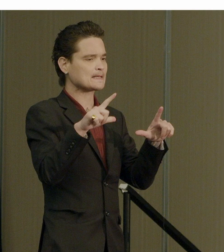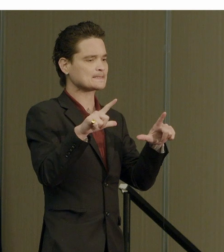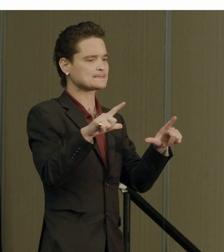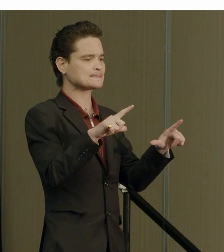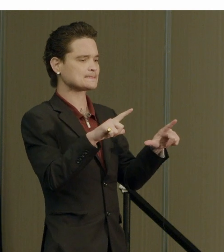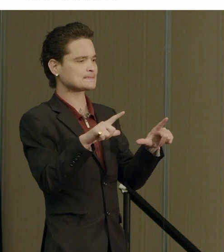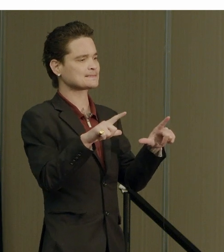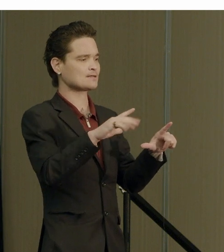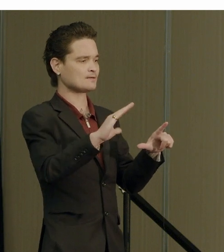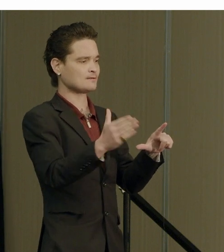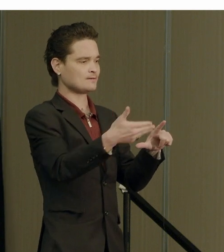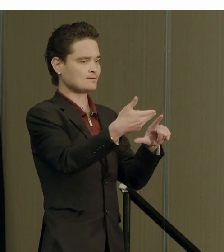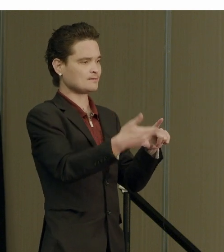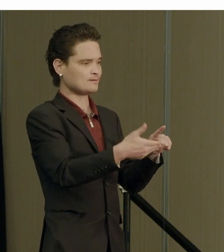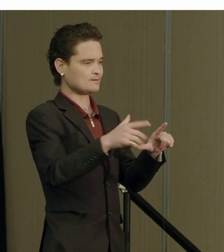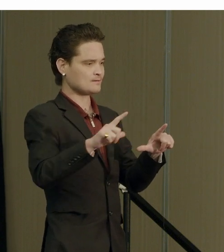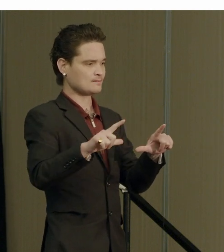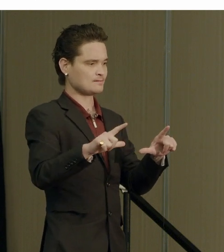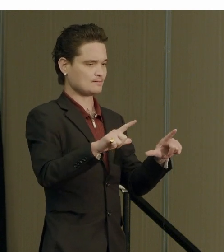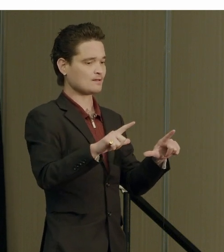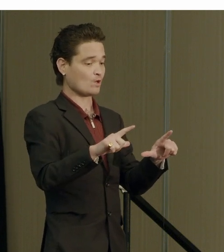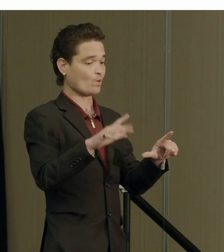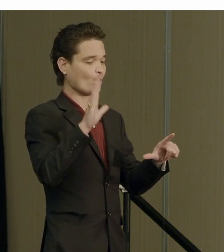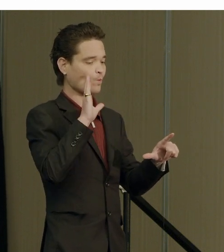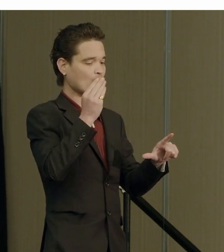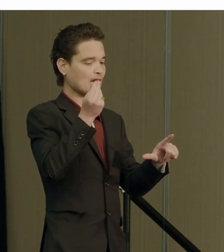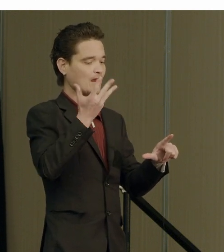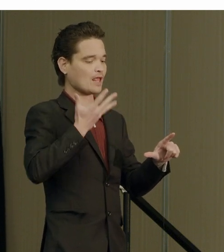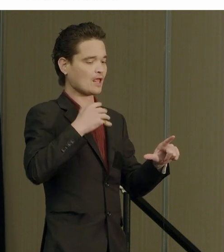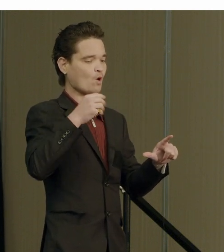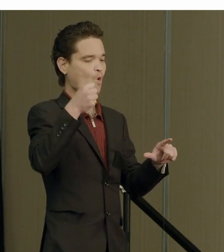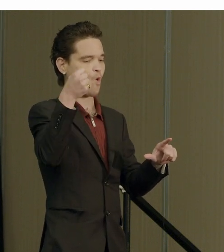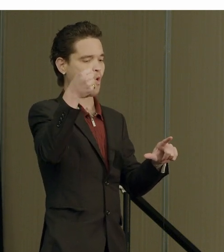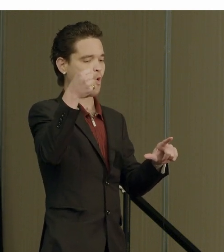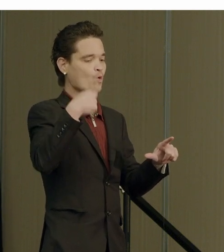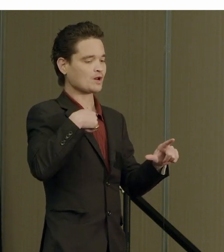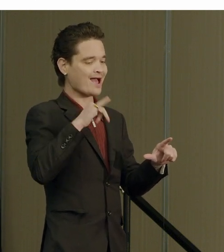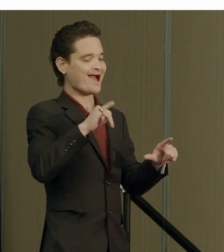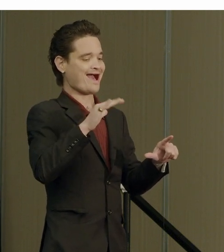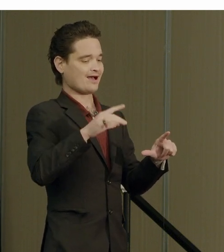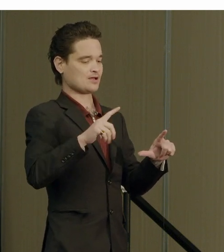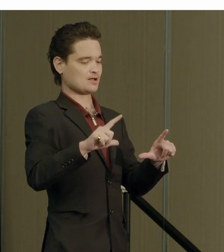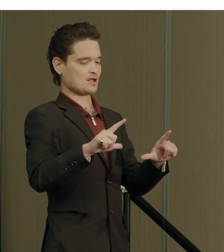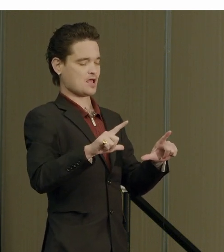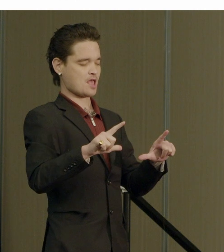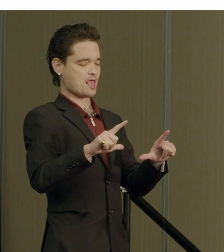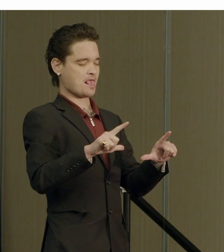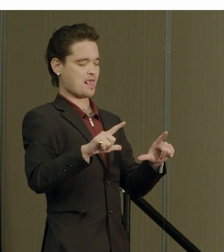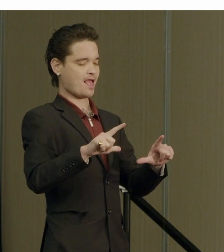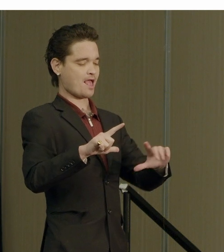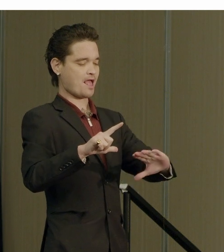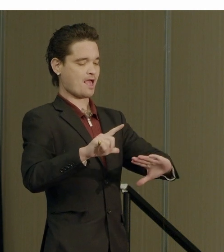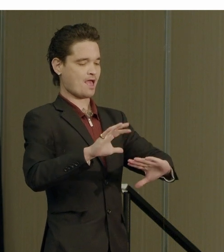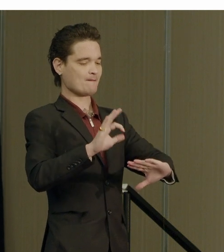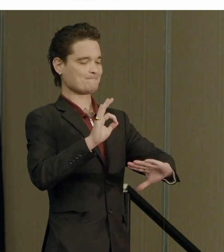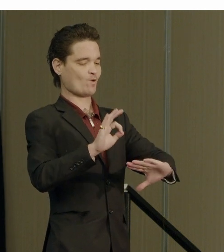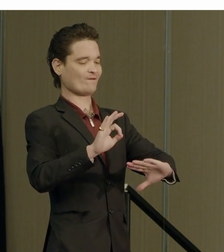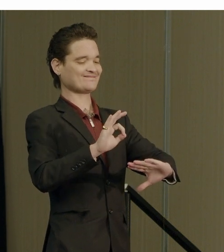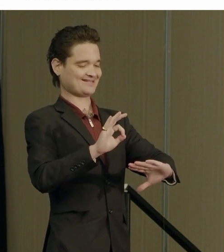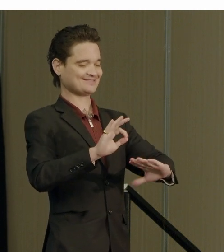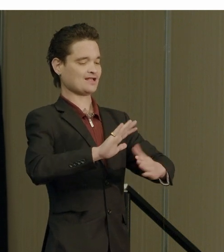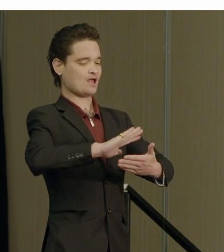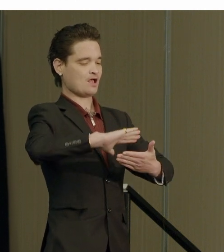is captured. And the same process is followed for capturing the back of the ID. I will play the demo